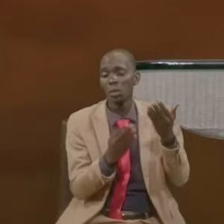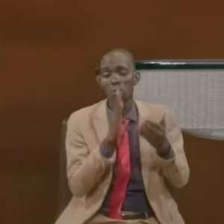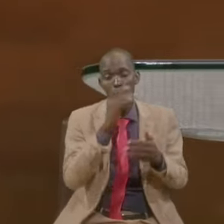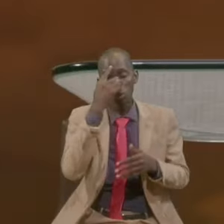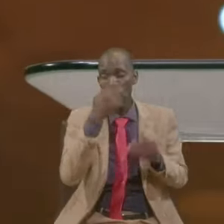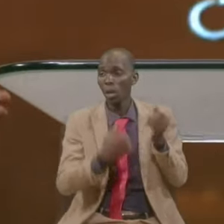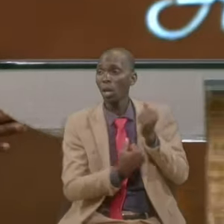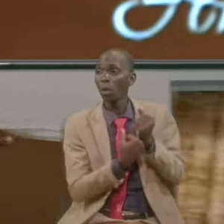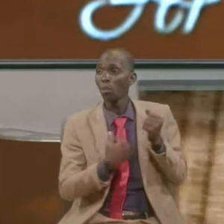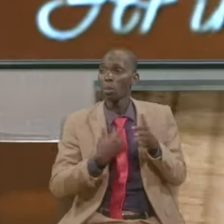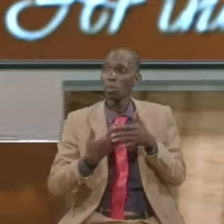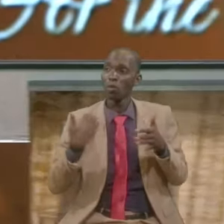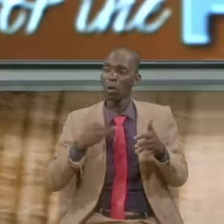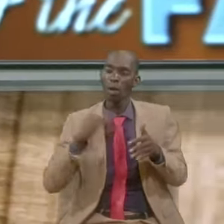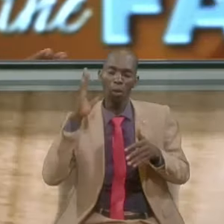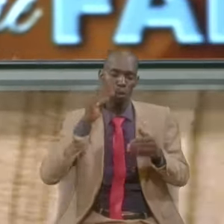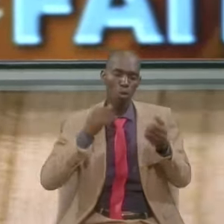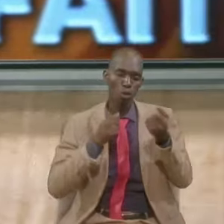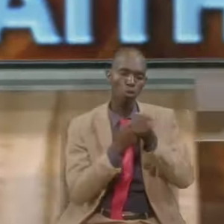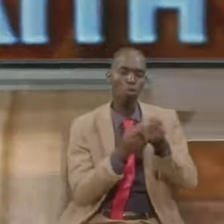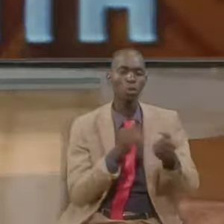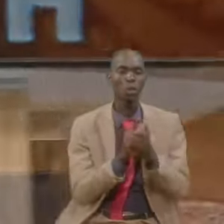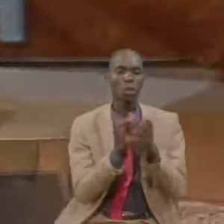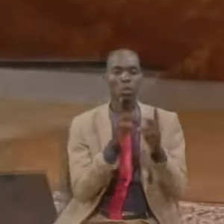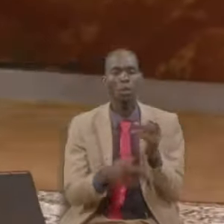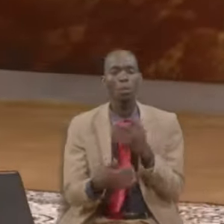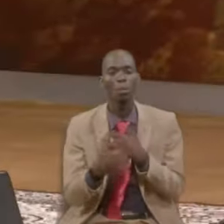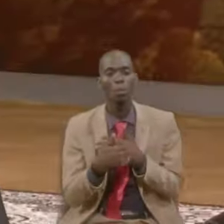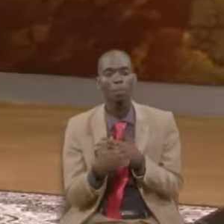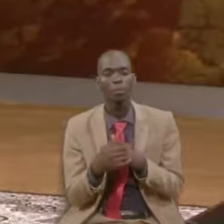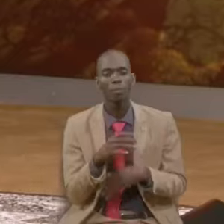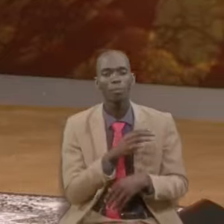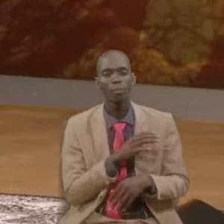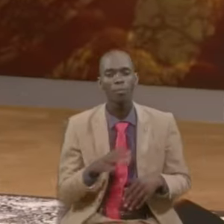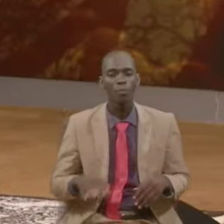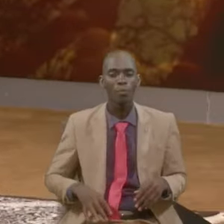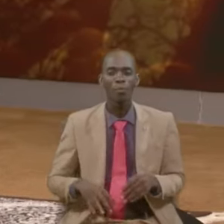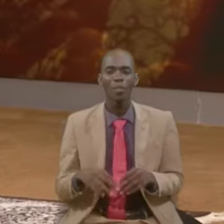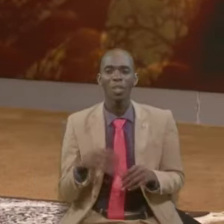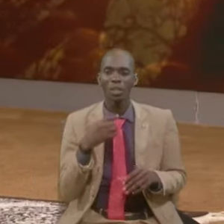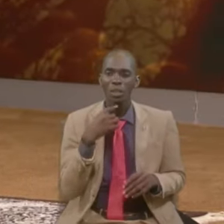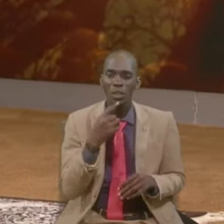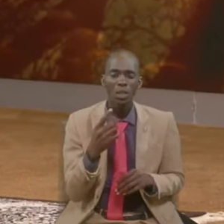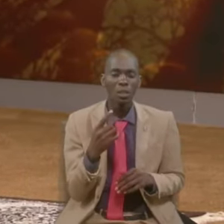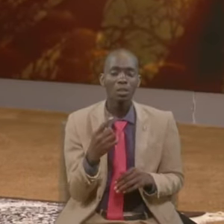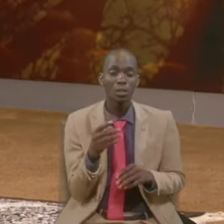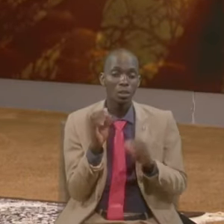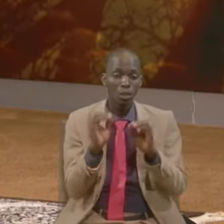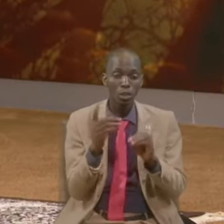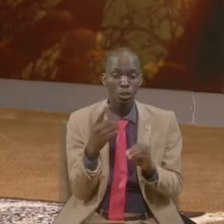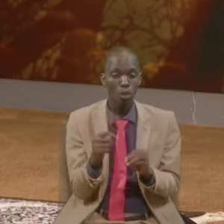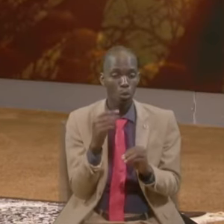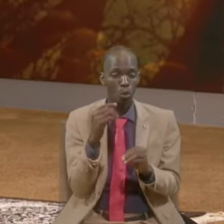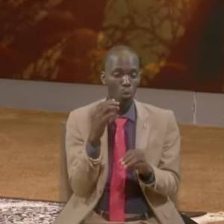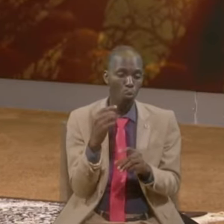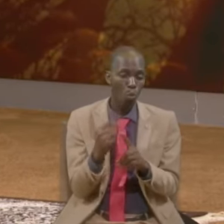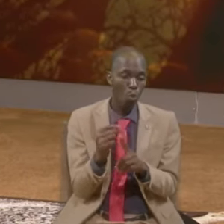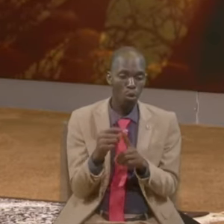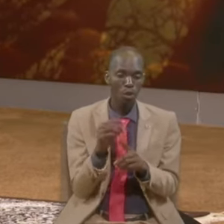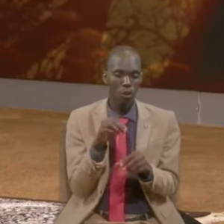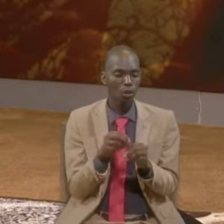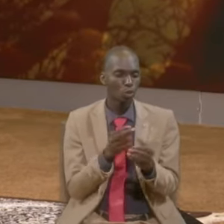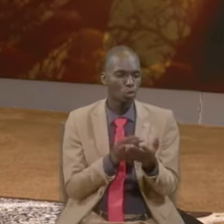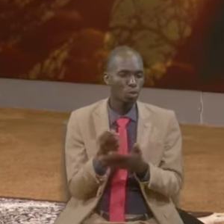me in the past. Christ taught the word in truth, and Christ lived for